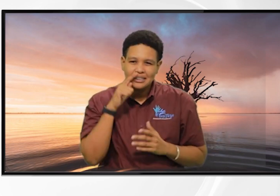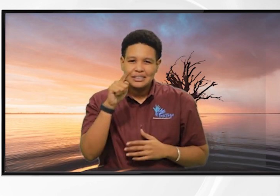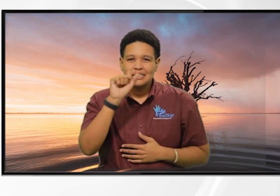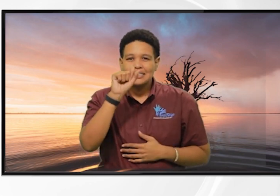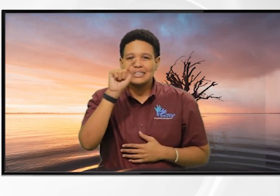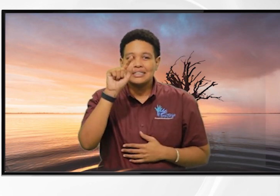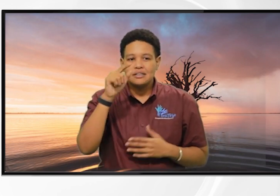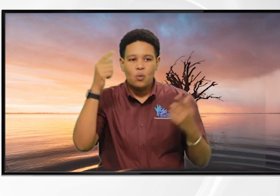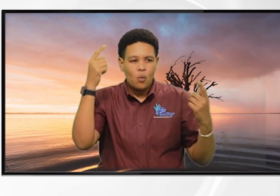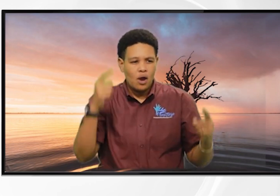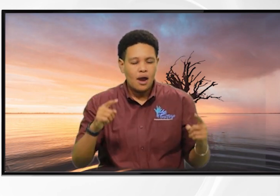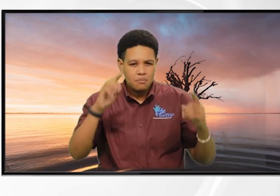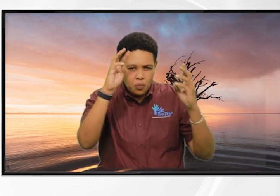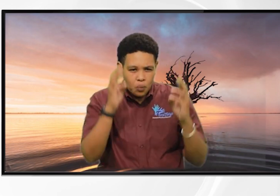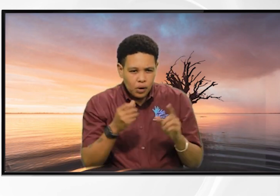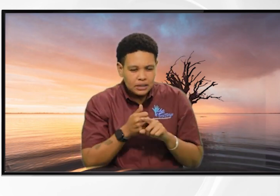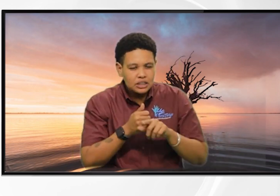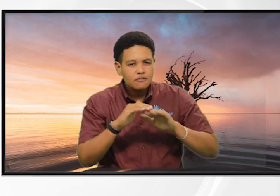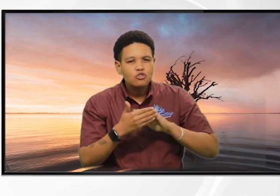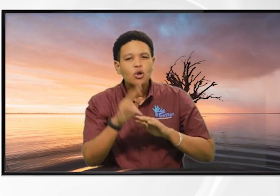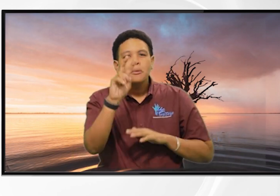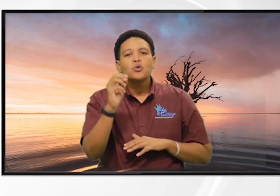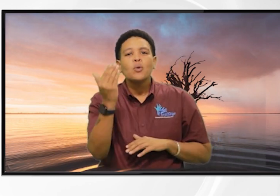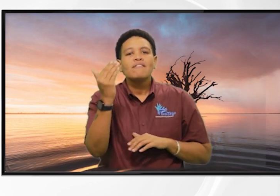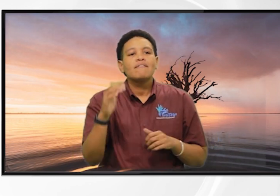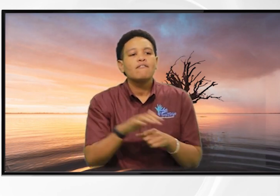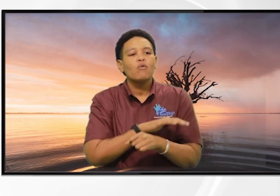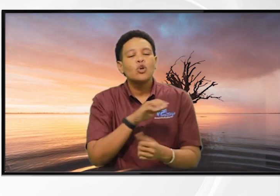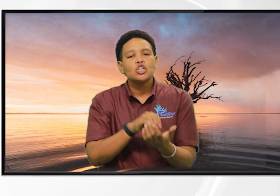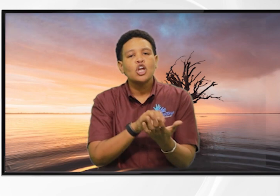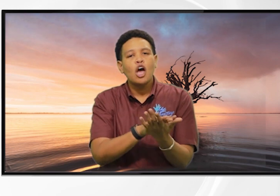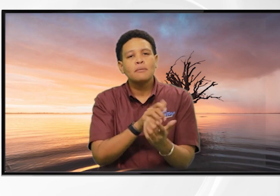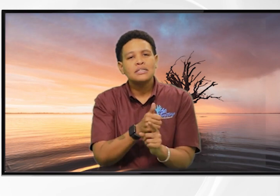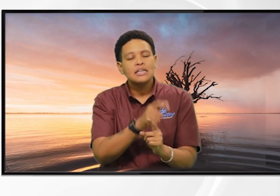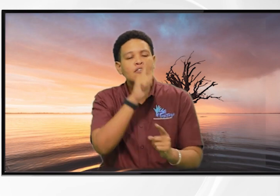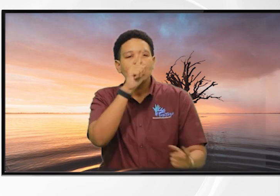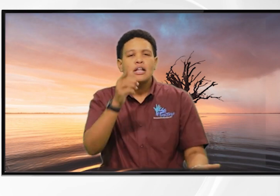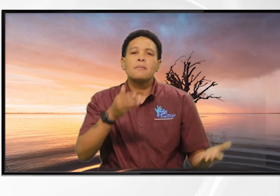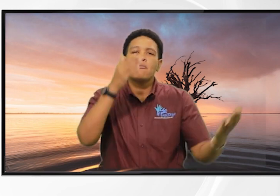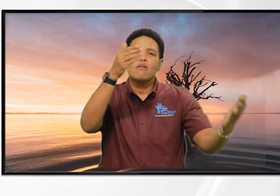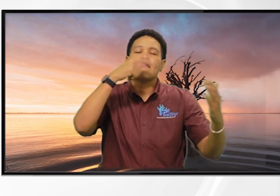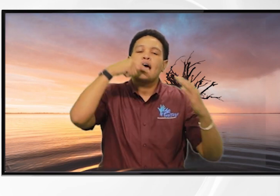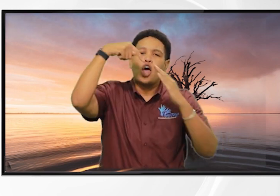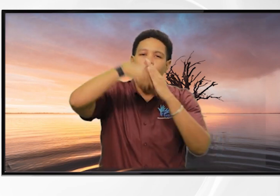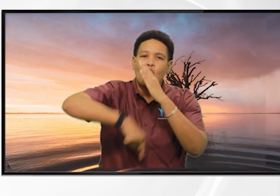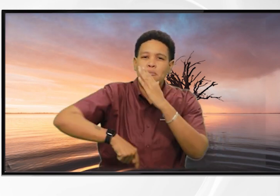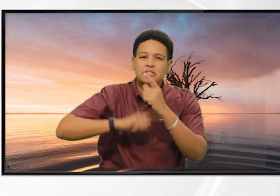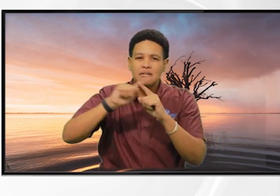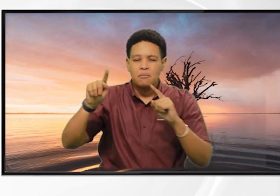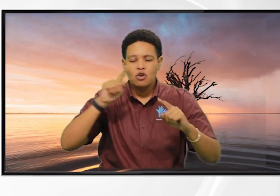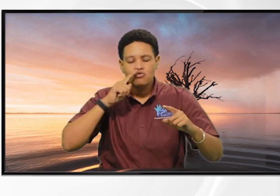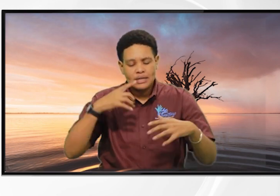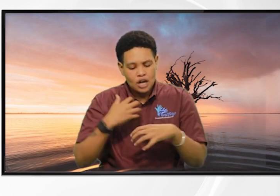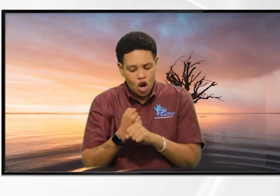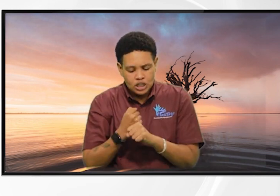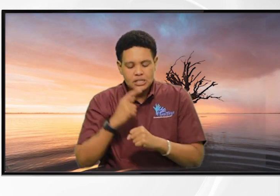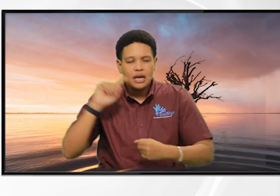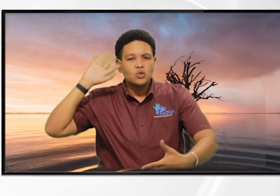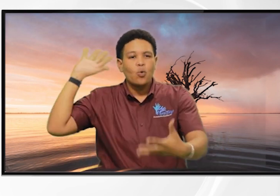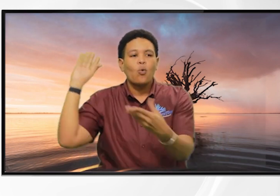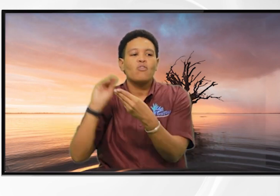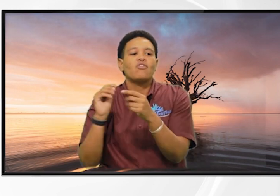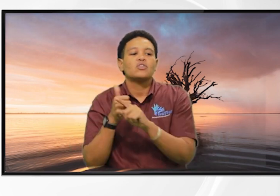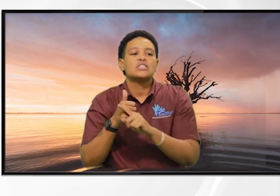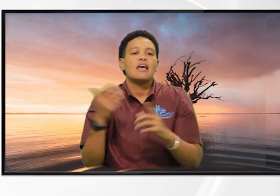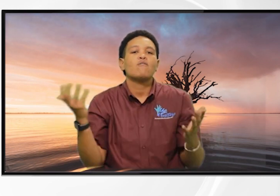State of the Climate Jamaica 2015 full document provides a comprehensive but concise overview